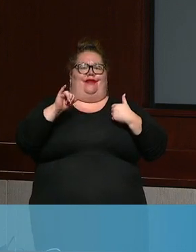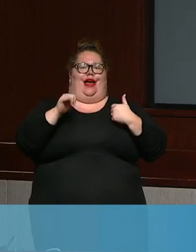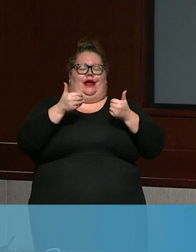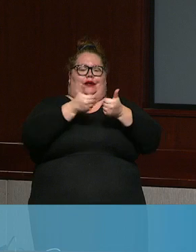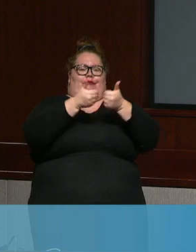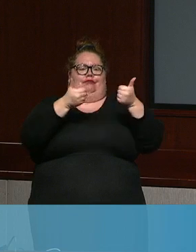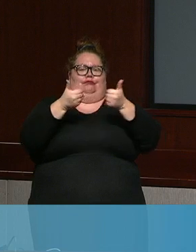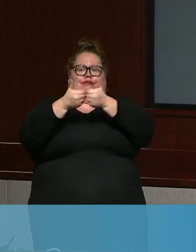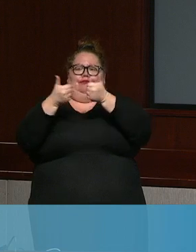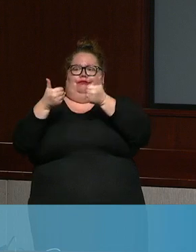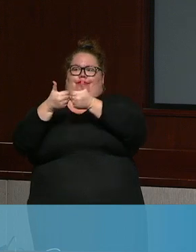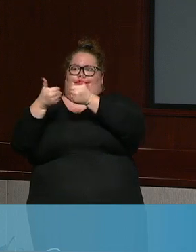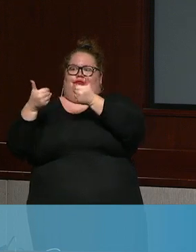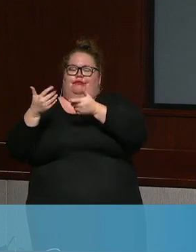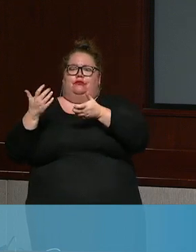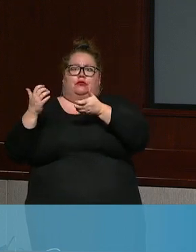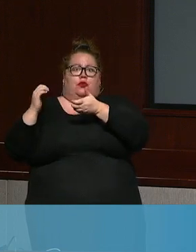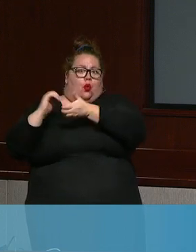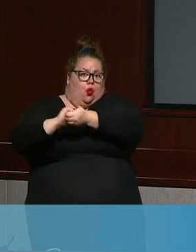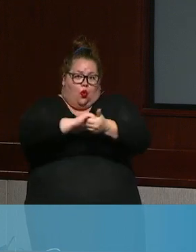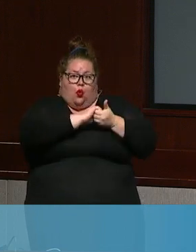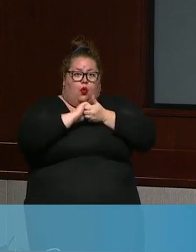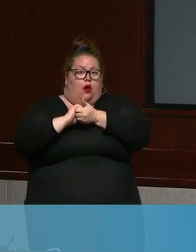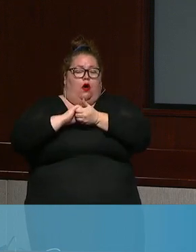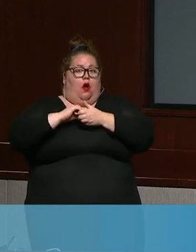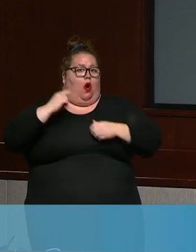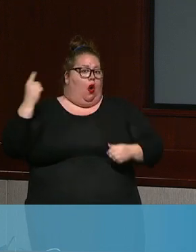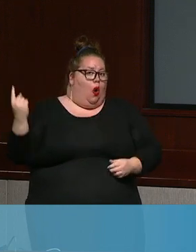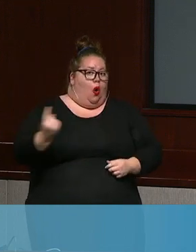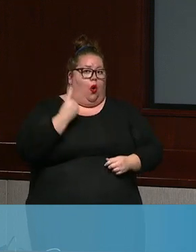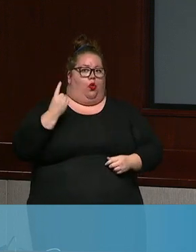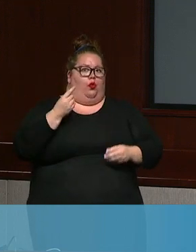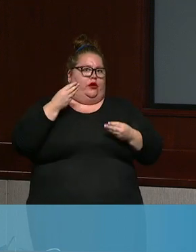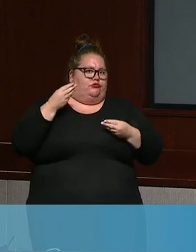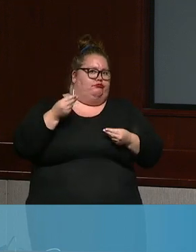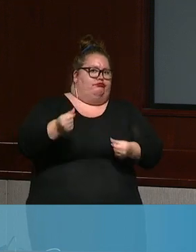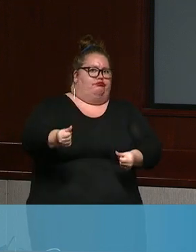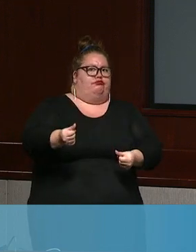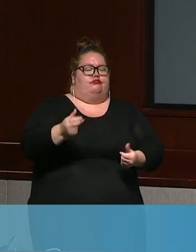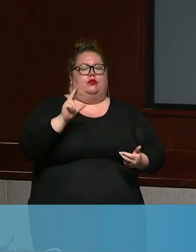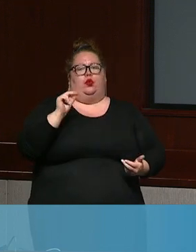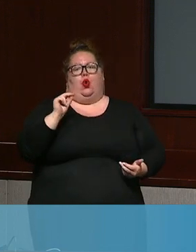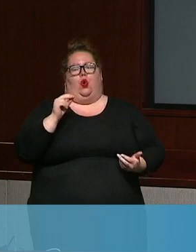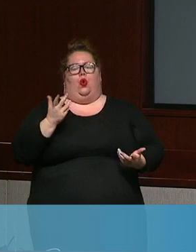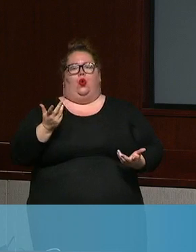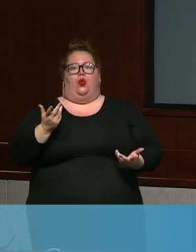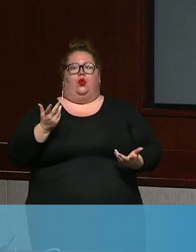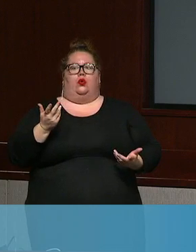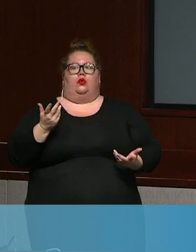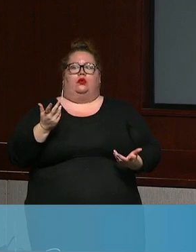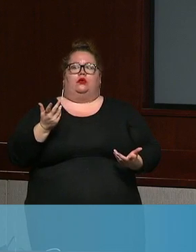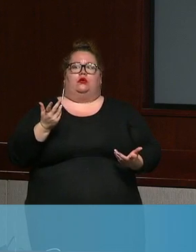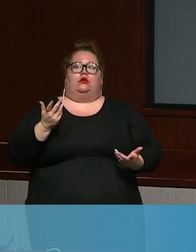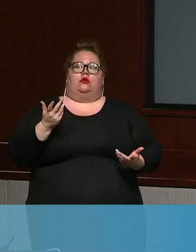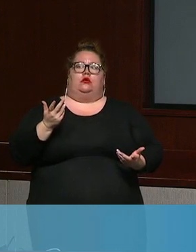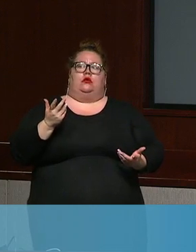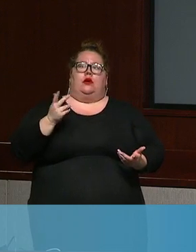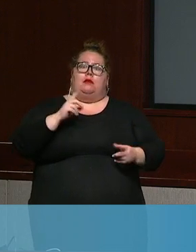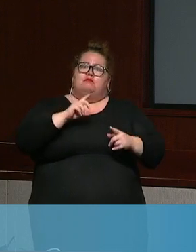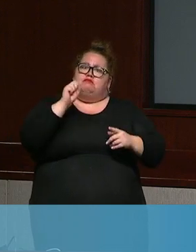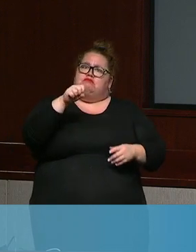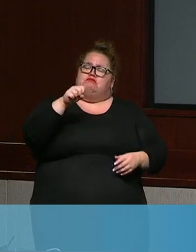and coordination is not always where you want it to be. So yes, I think that there's